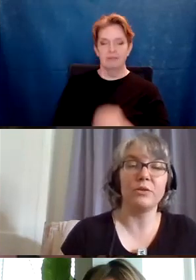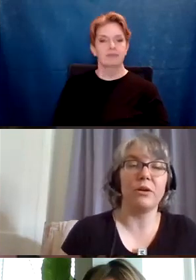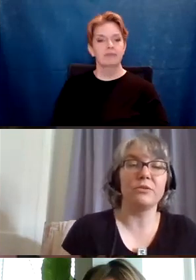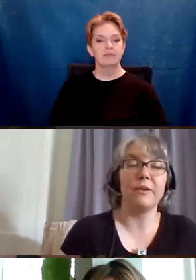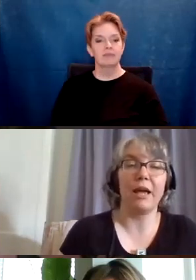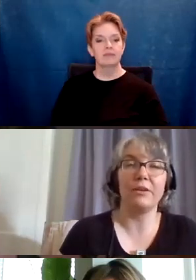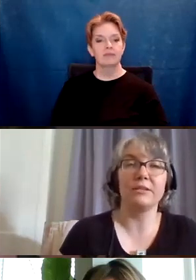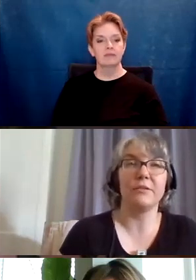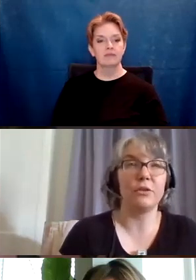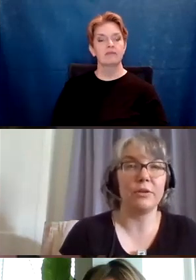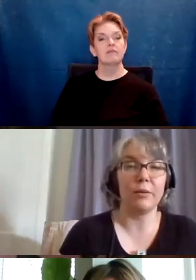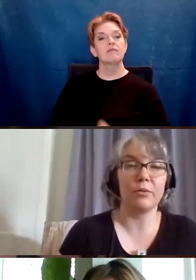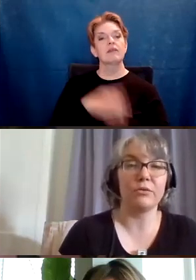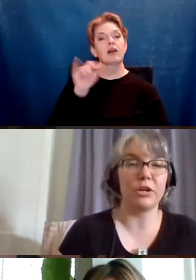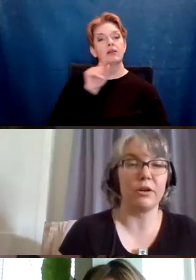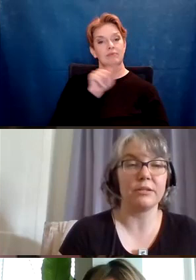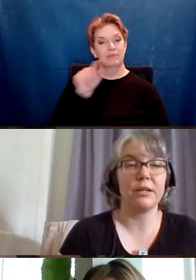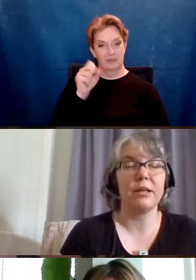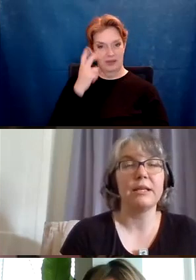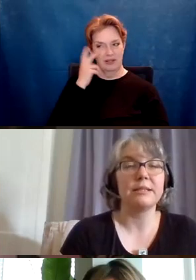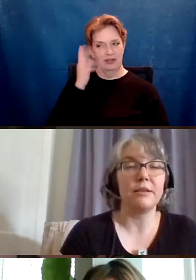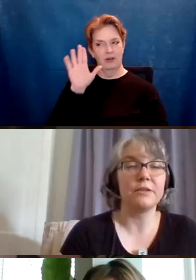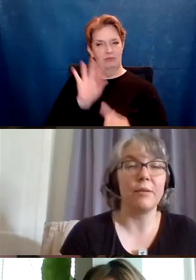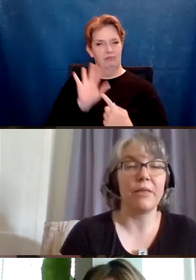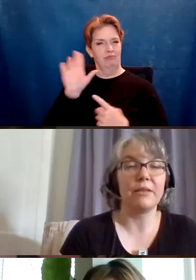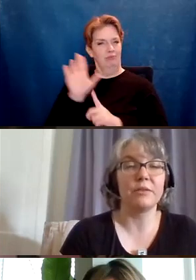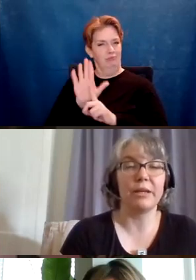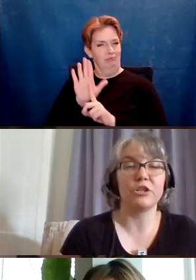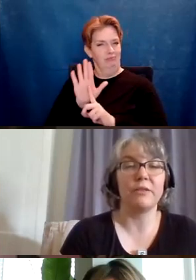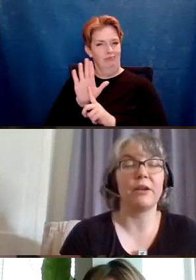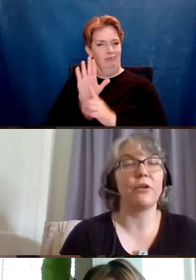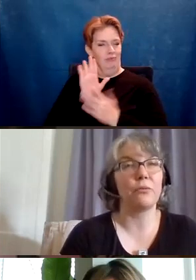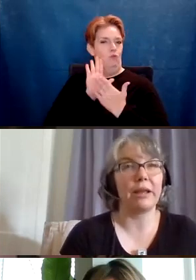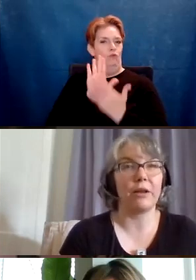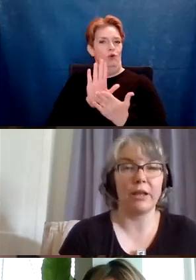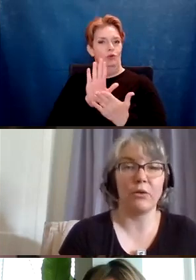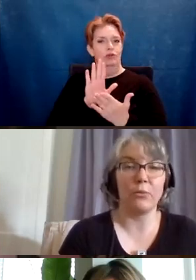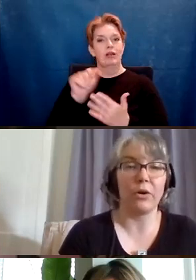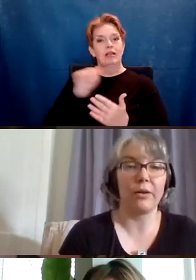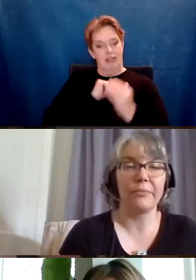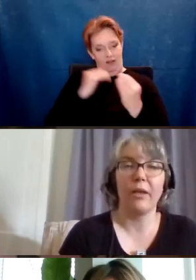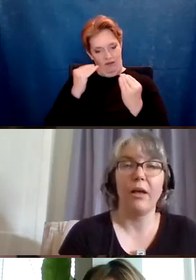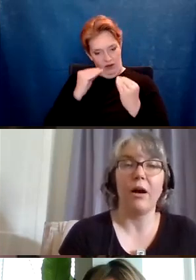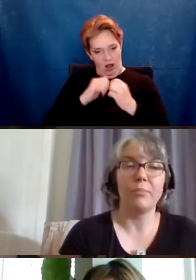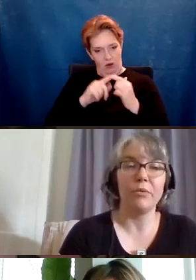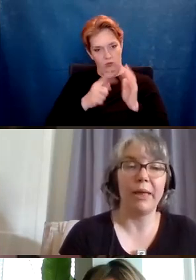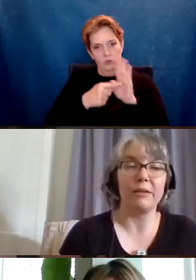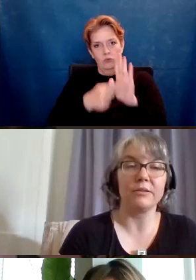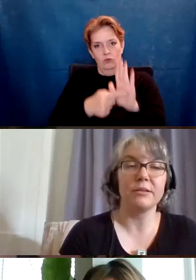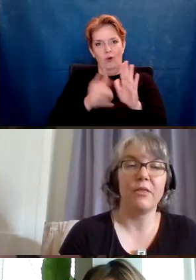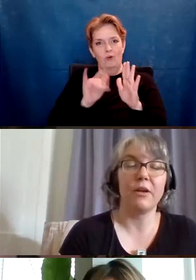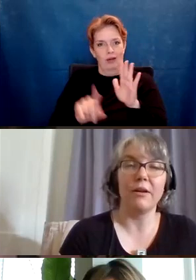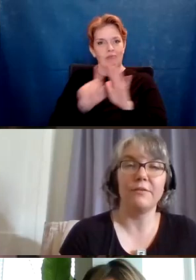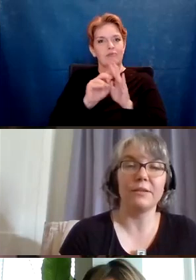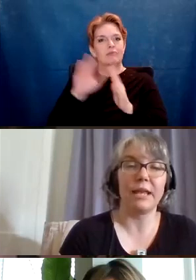panels, you can also find evidence of her unique approach to art, self-taught methods of depiction that occur regularly in her work. On both